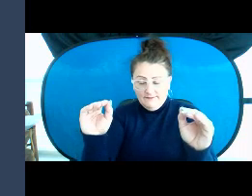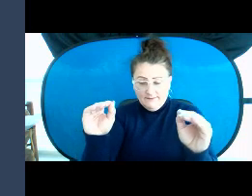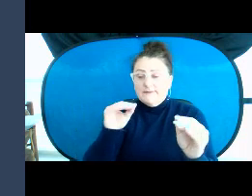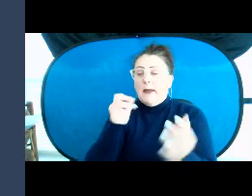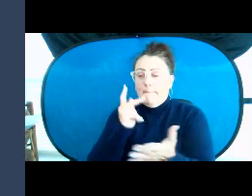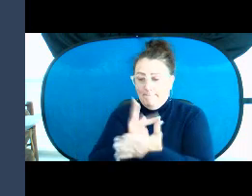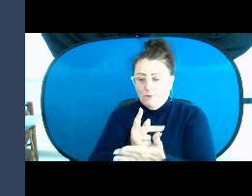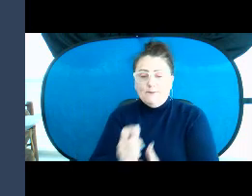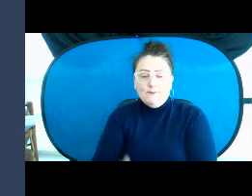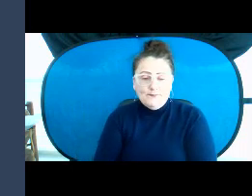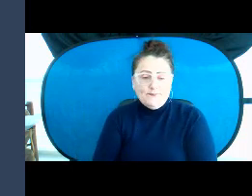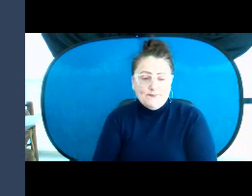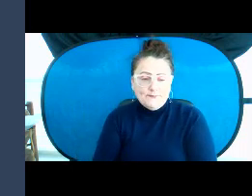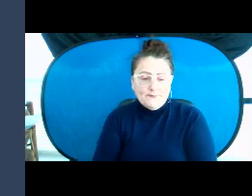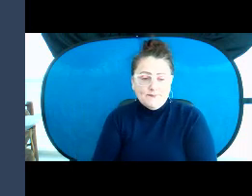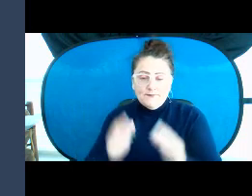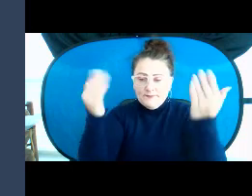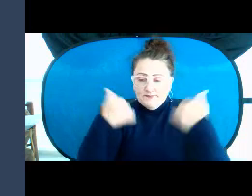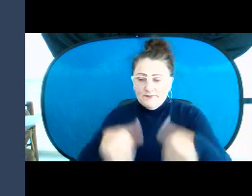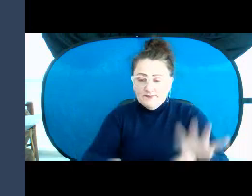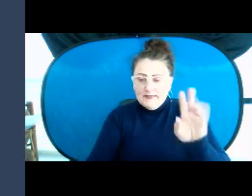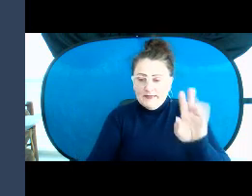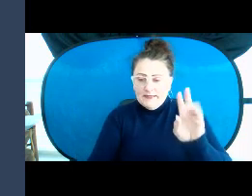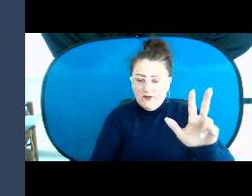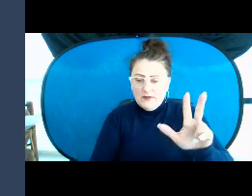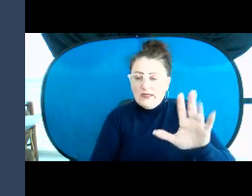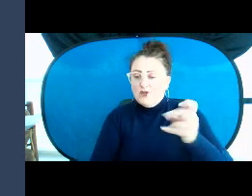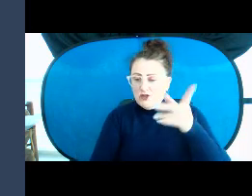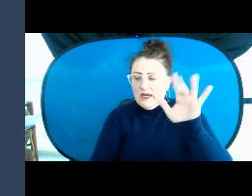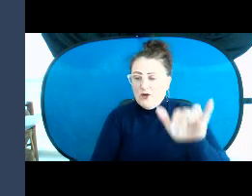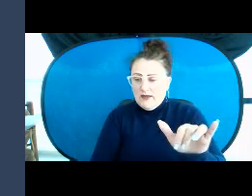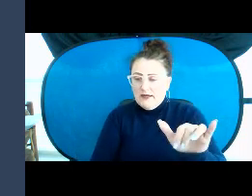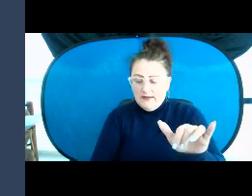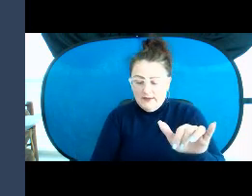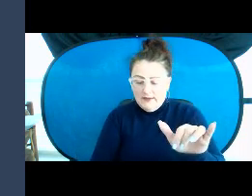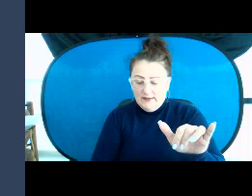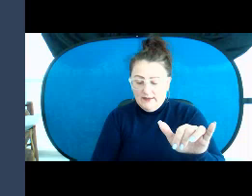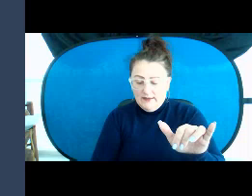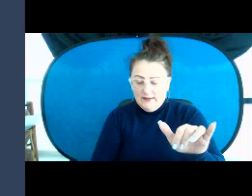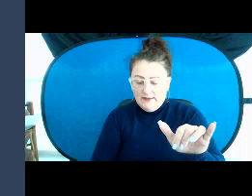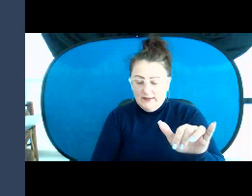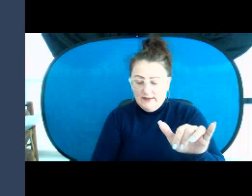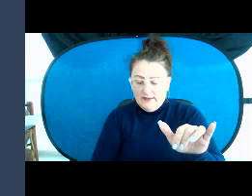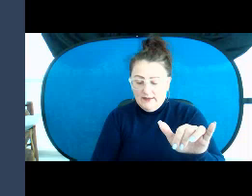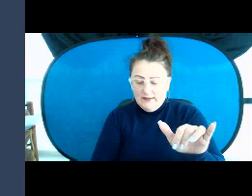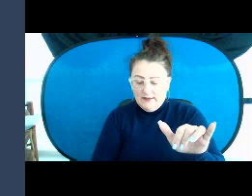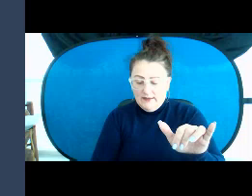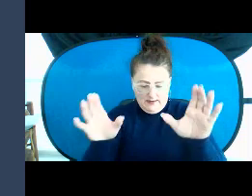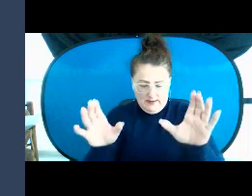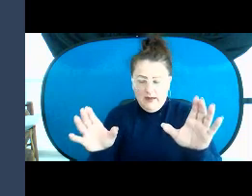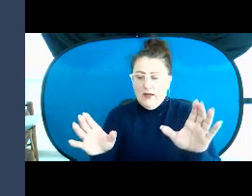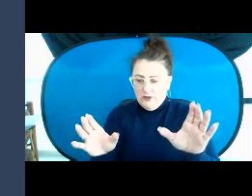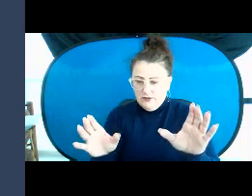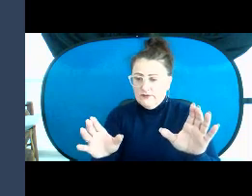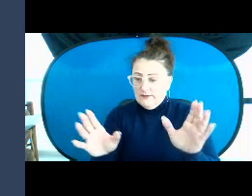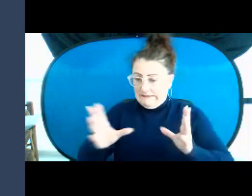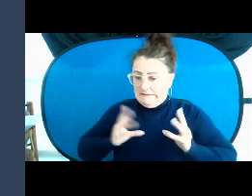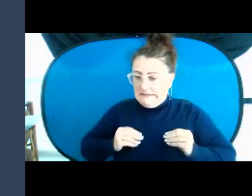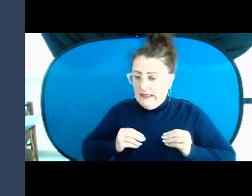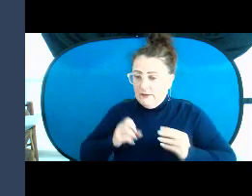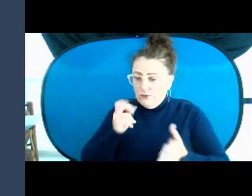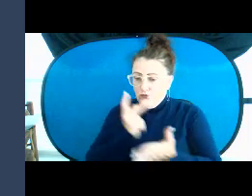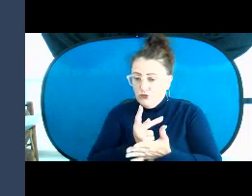passes. Item 73, also Cherry. Tab 73 is an action item to accept the environmental document and approve